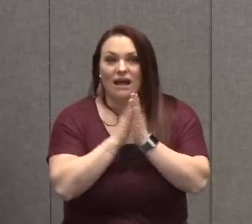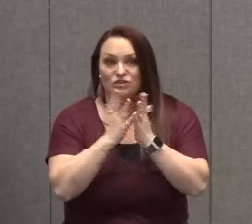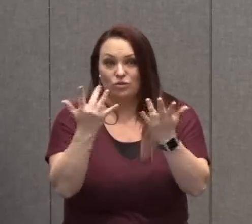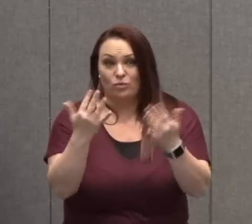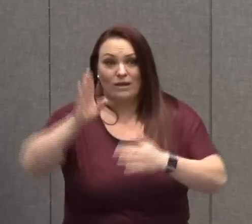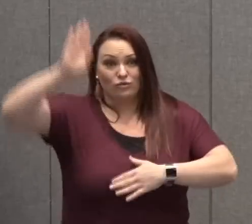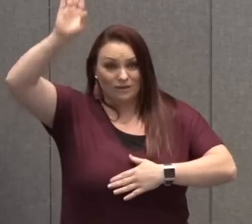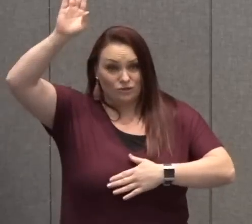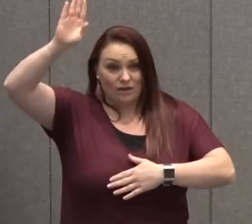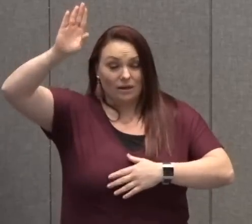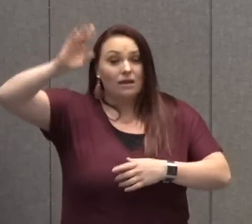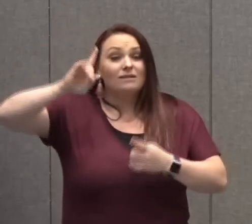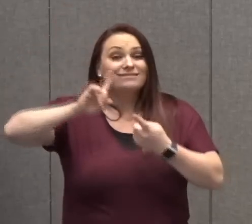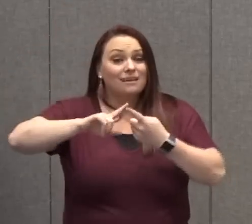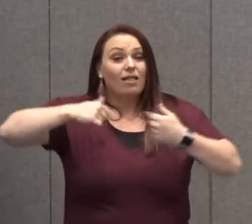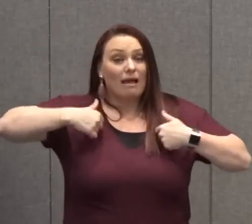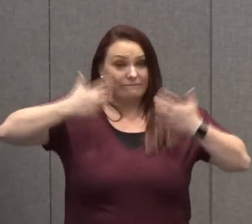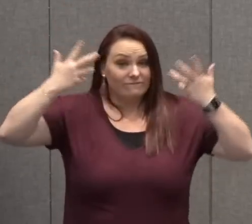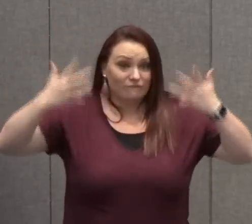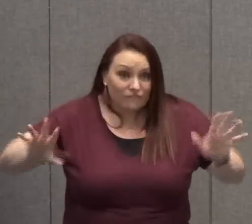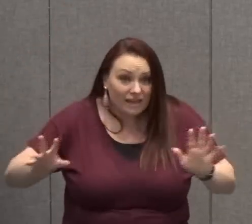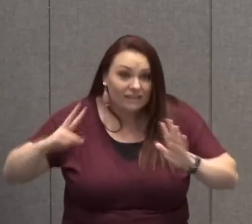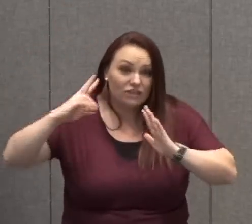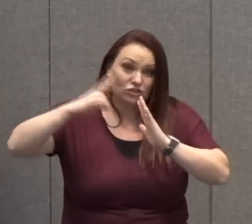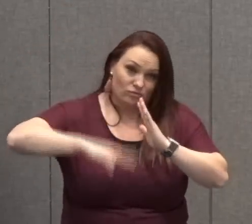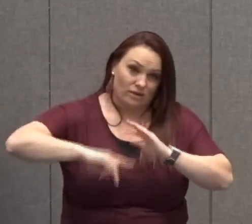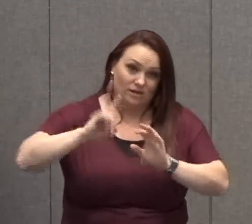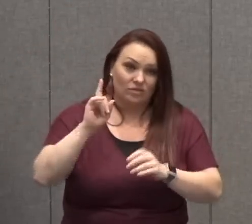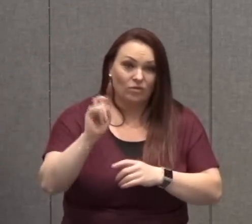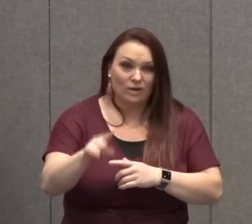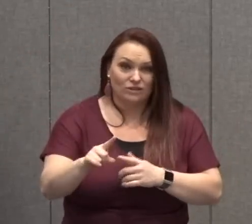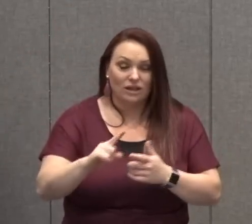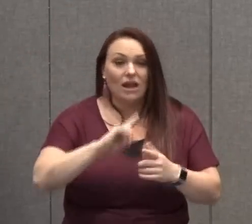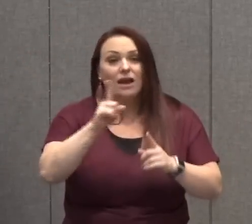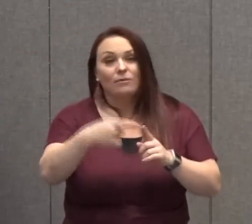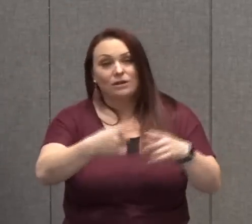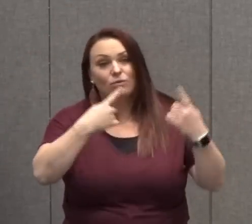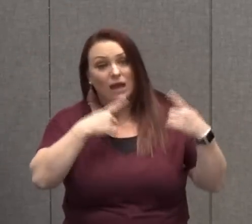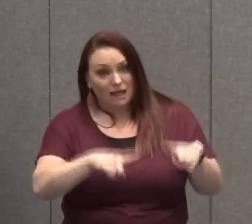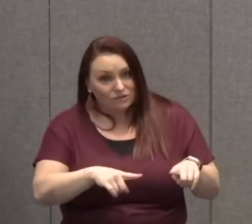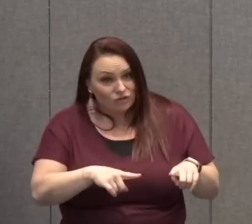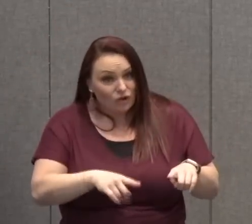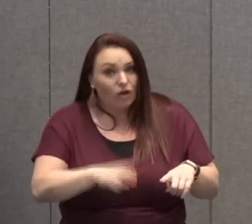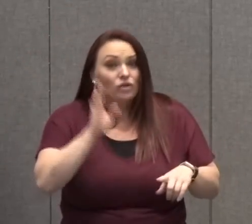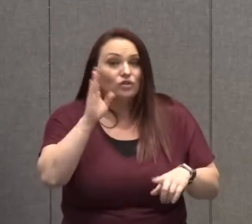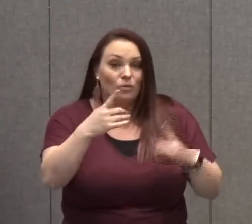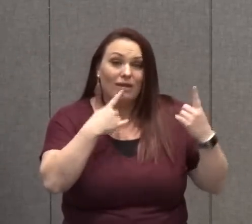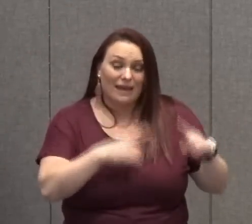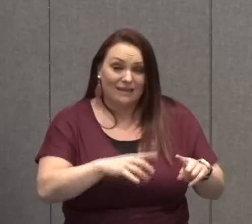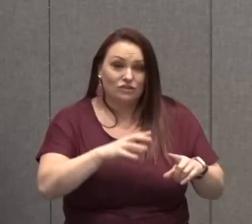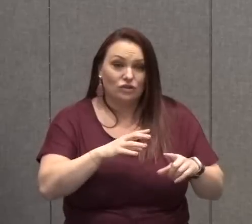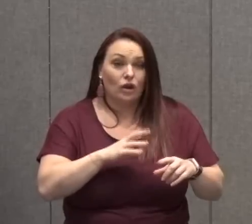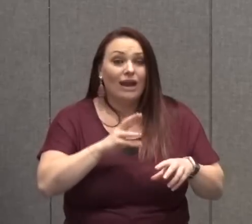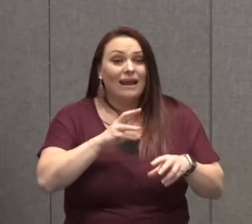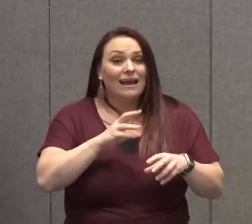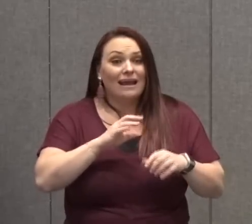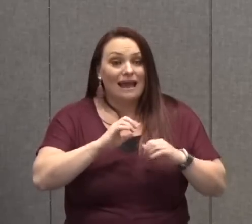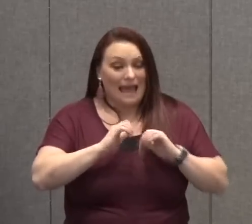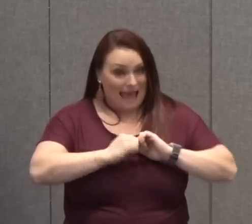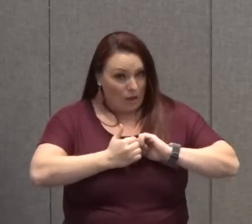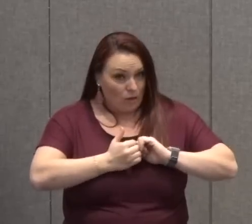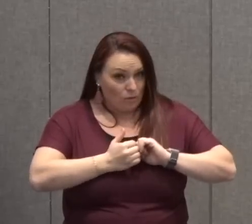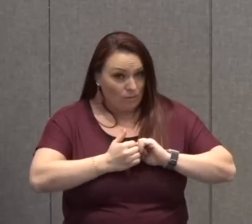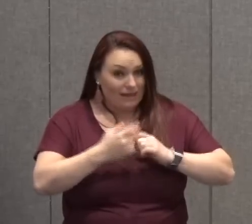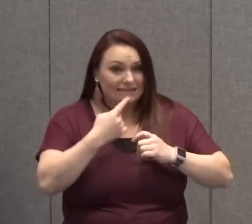wait to raise your hand until I'm done reading the question and then when you do answer it you are going to answer in the form of a question